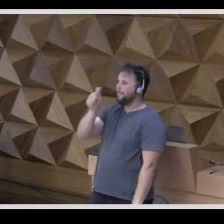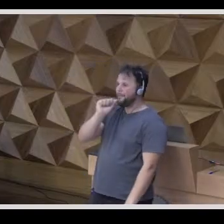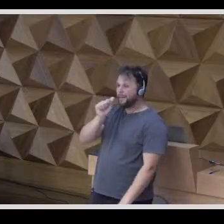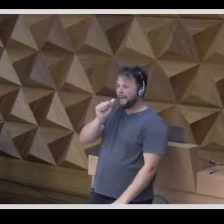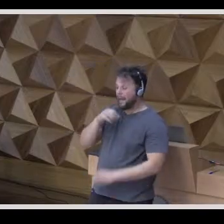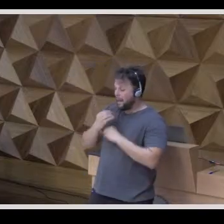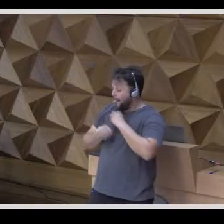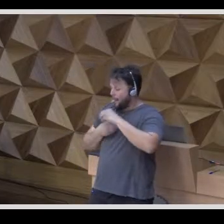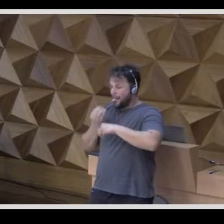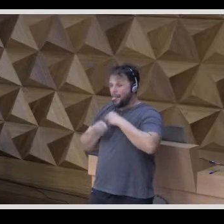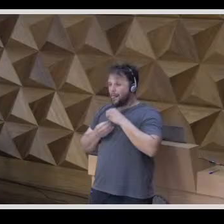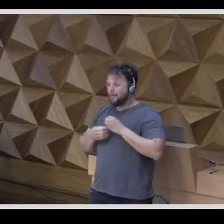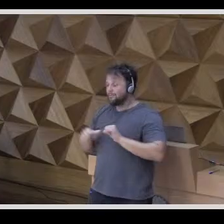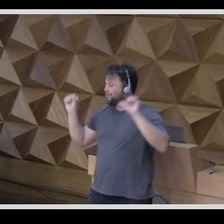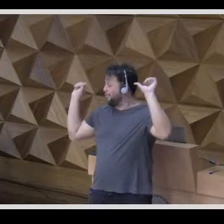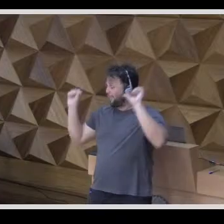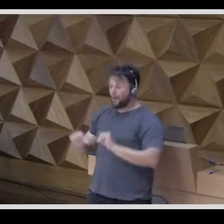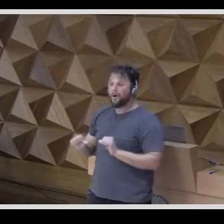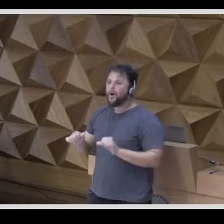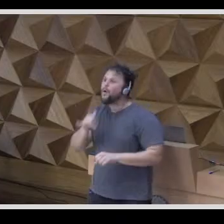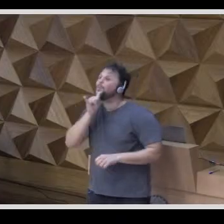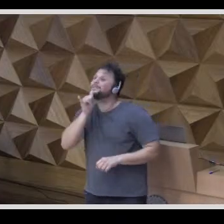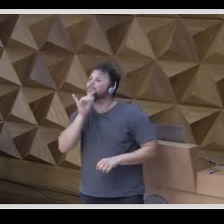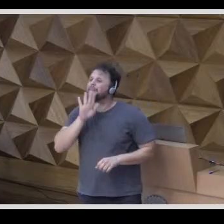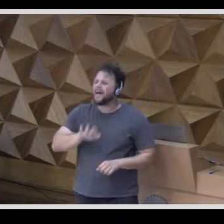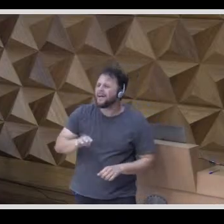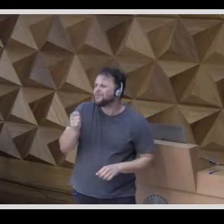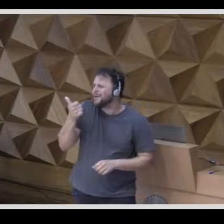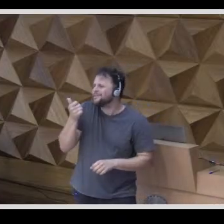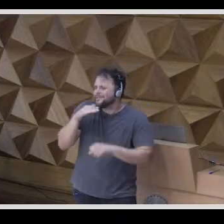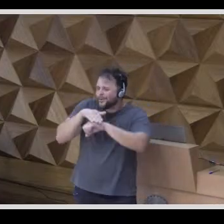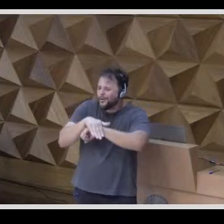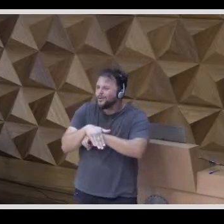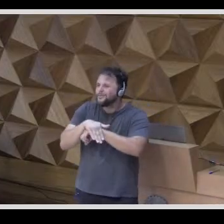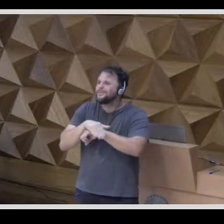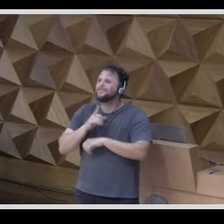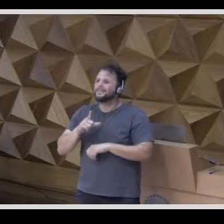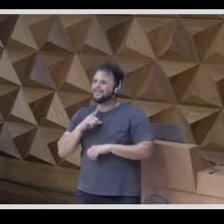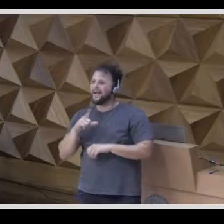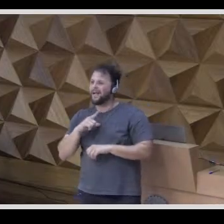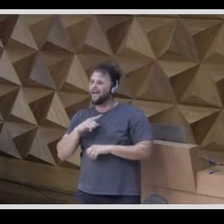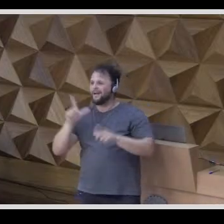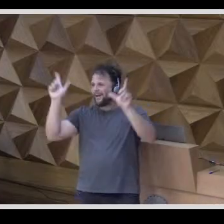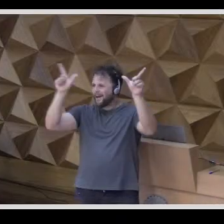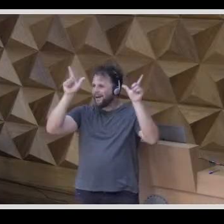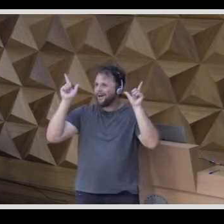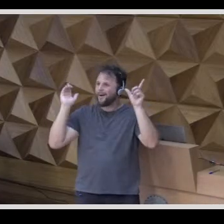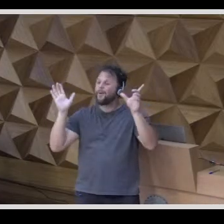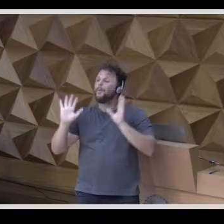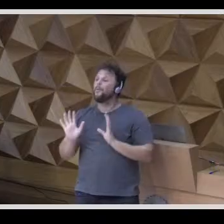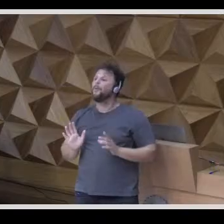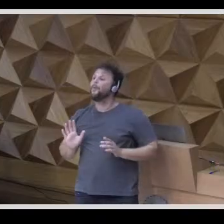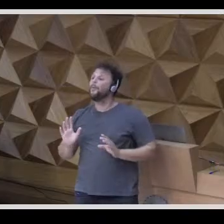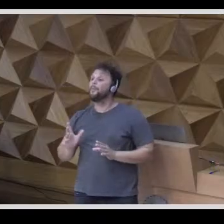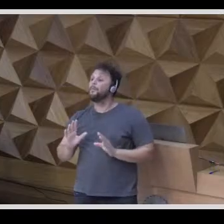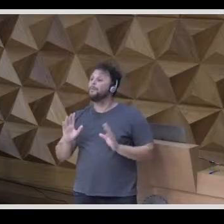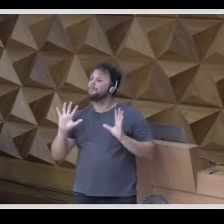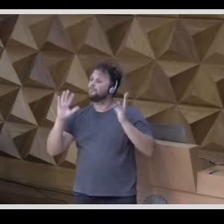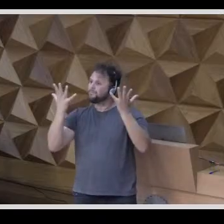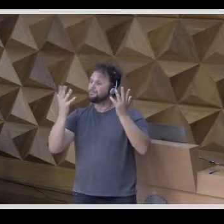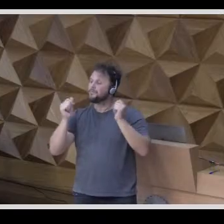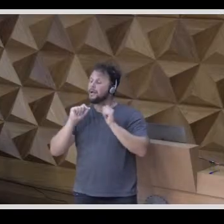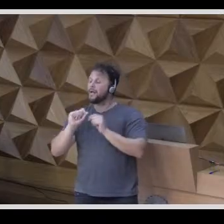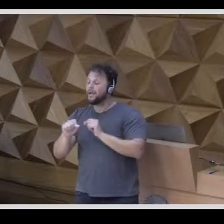bit of a party. I want to be awake, and I want to be able to drink a glass of wine. So I'm not going to take that medication for a couple of